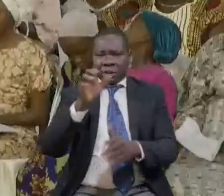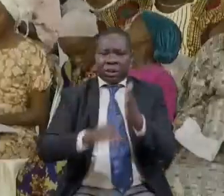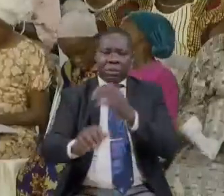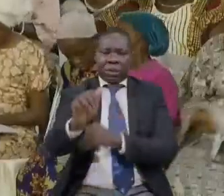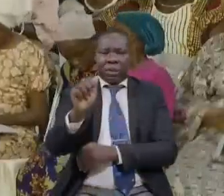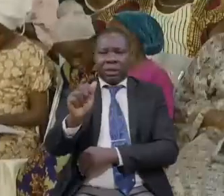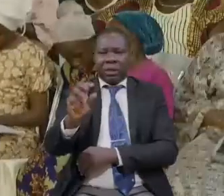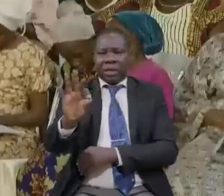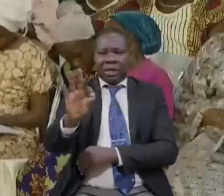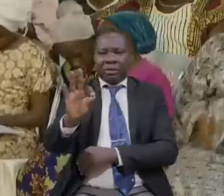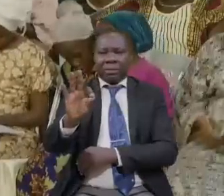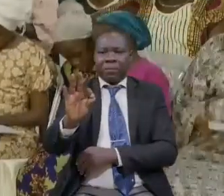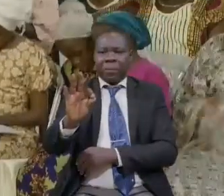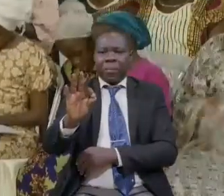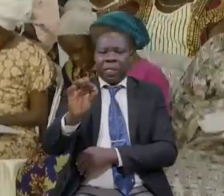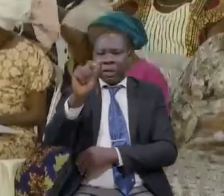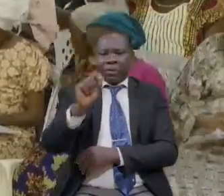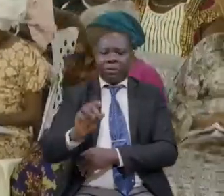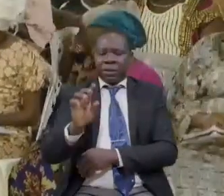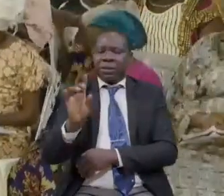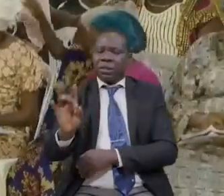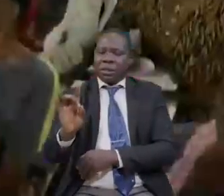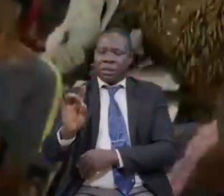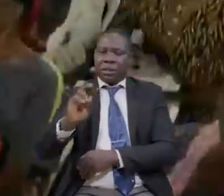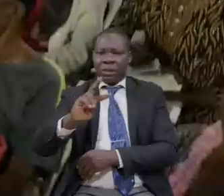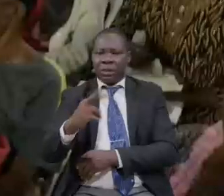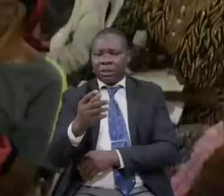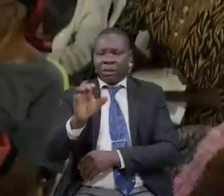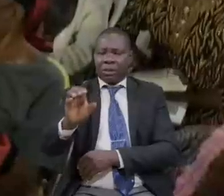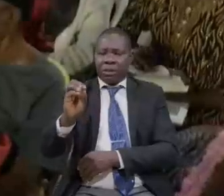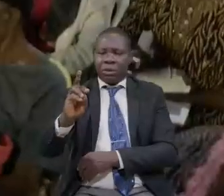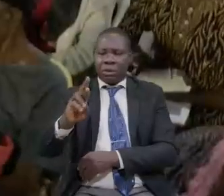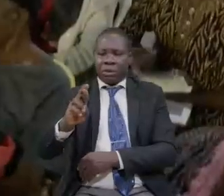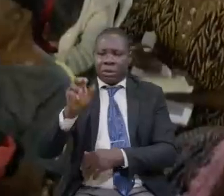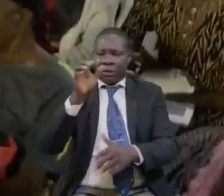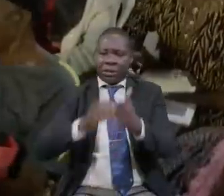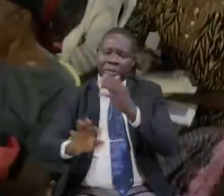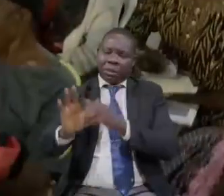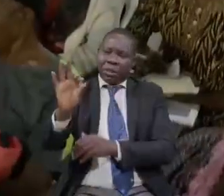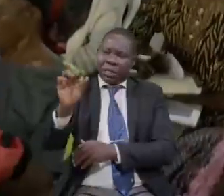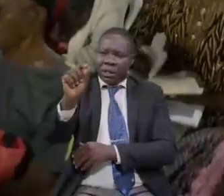reading here from verse 8. 2 Corinthians chapter 9.